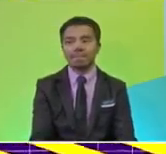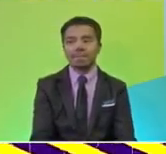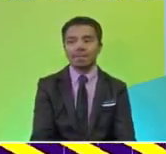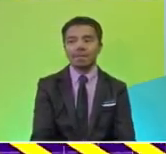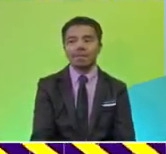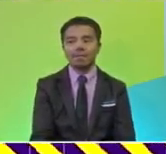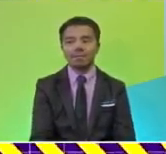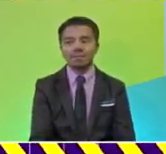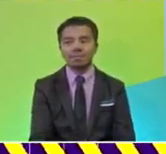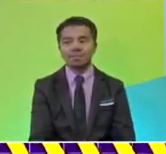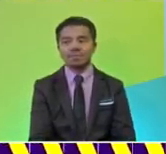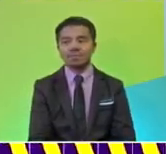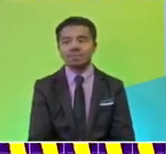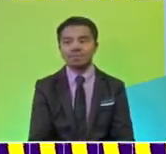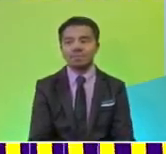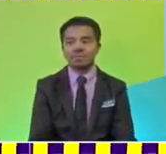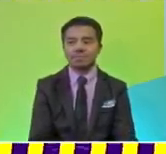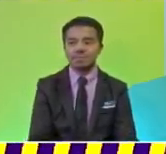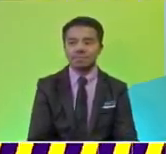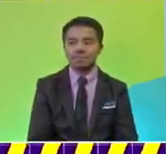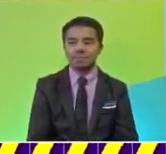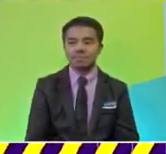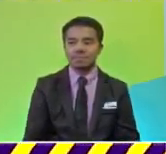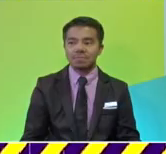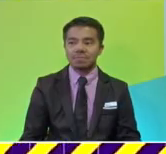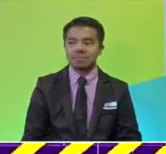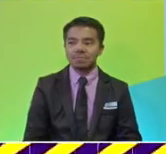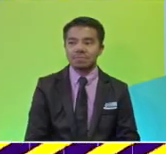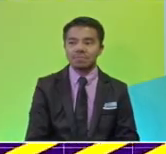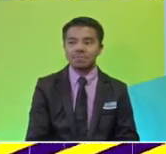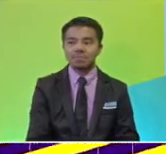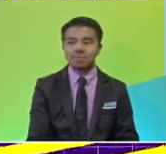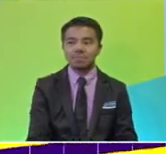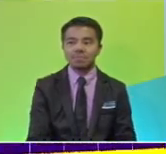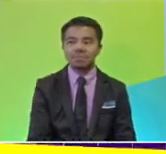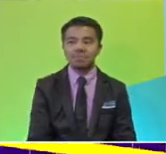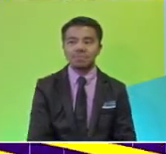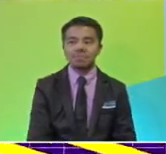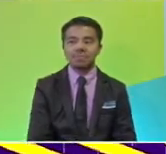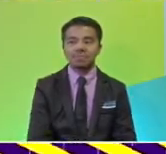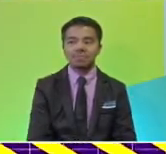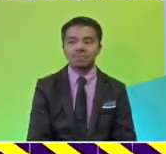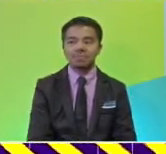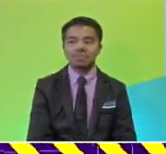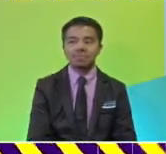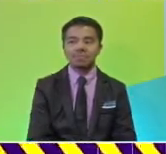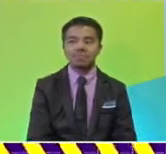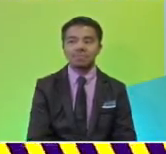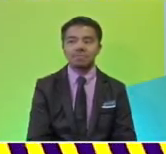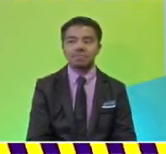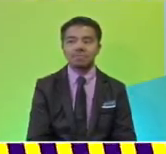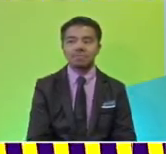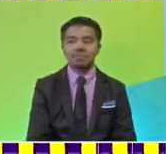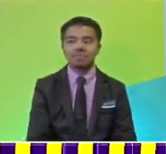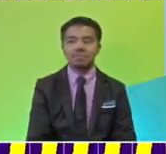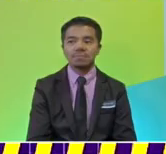Akhil is like. My answer, thinking. That's not my confirmed answer. Okay. Okay, right, so everyone show your answers. Okay, everyone, show us your answers. All right, so